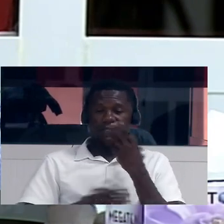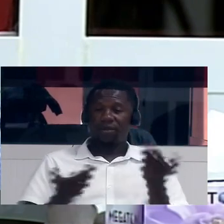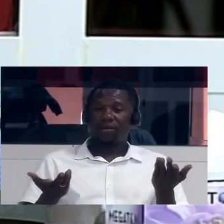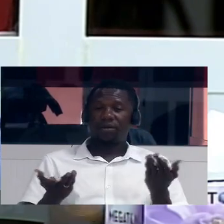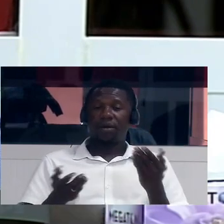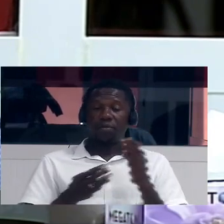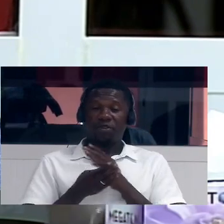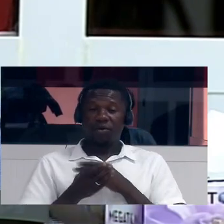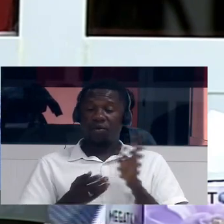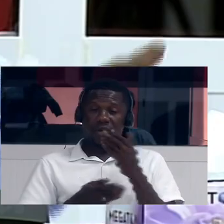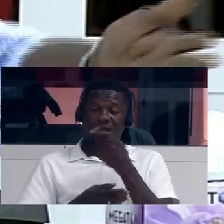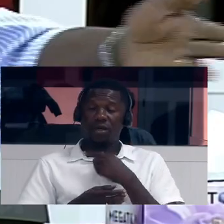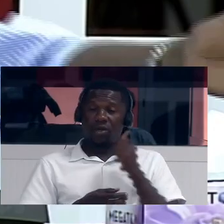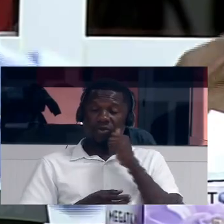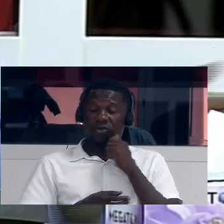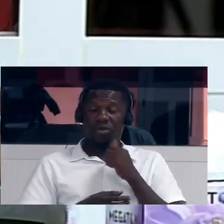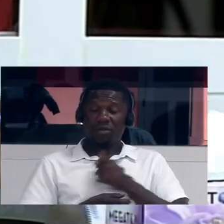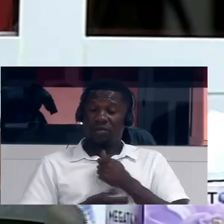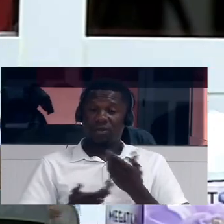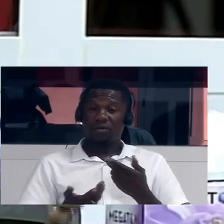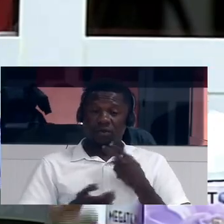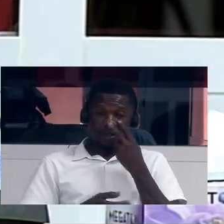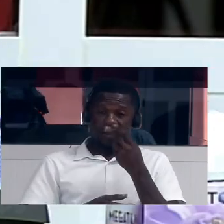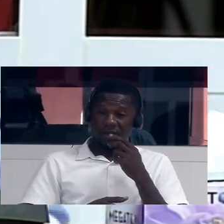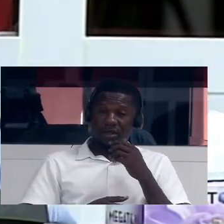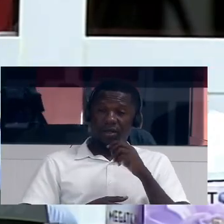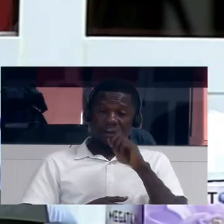Before I went there, I used to be afraid if I see a dead body lying down, I will go miles away.